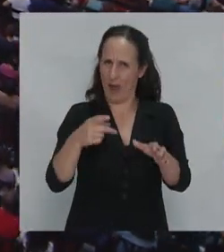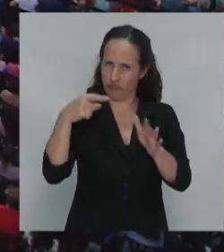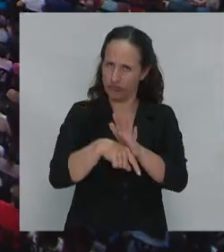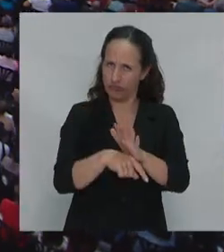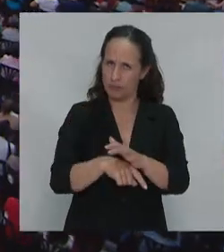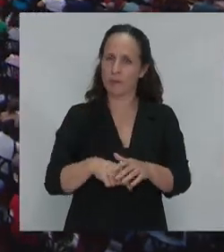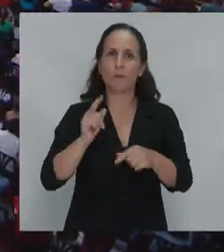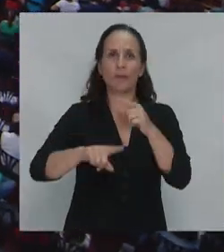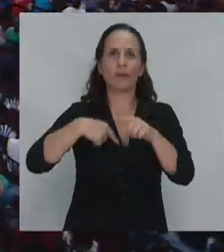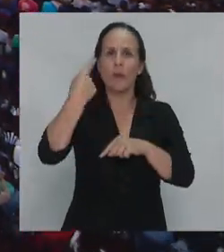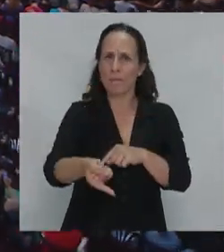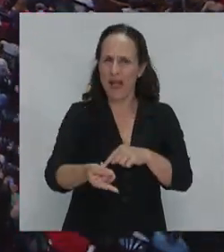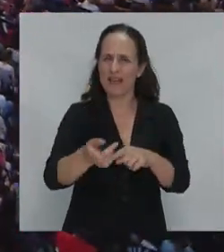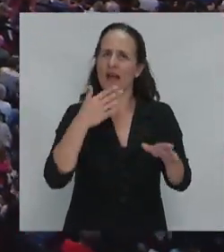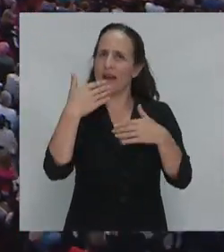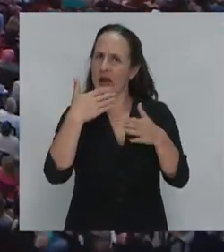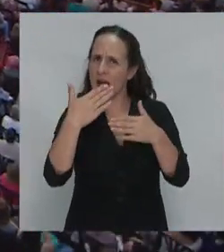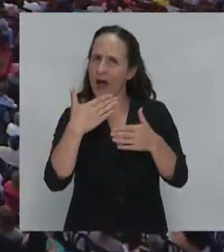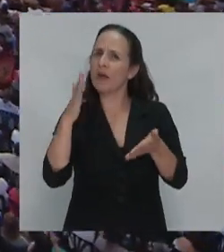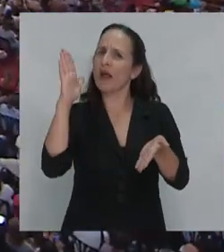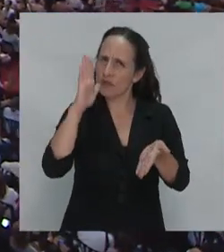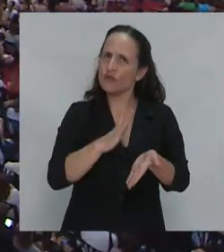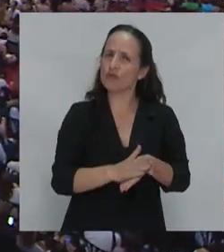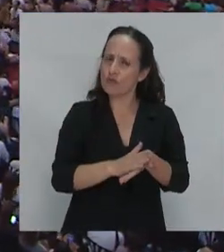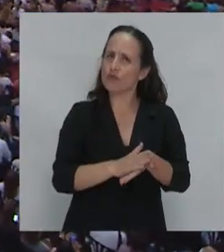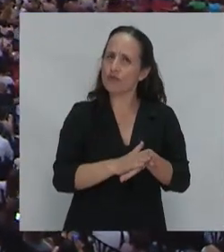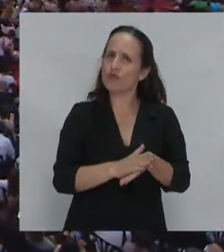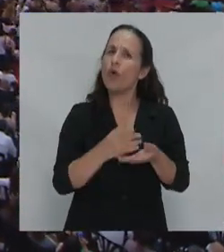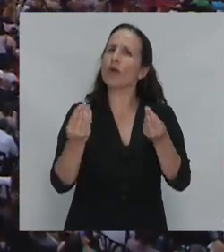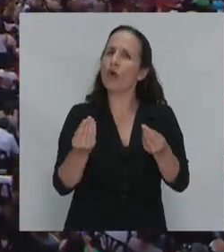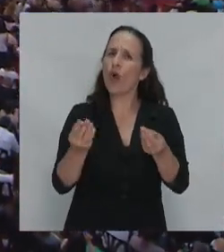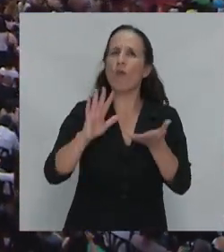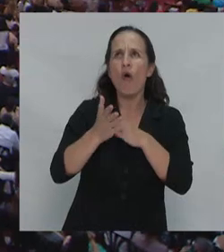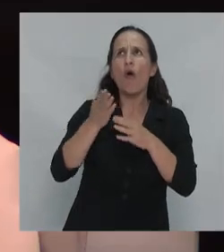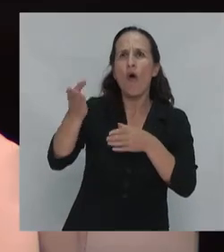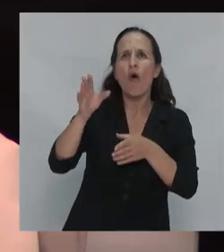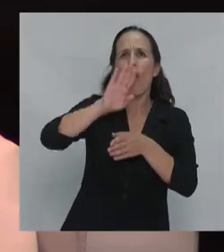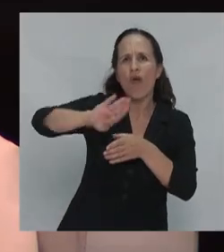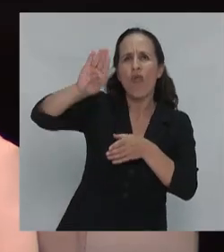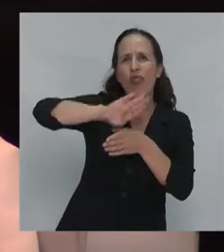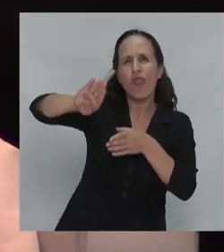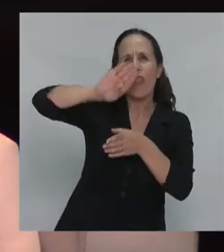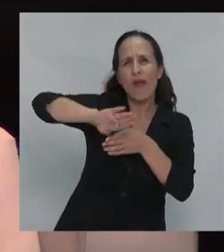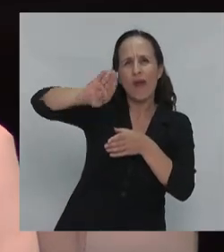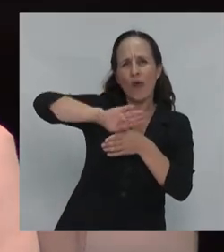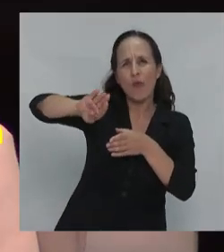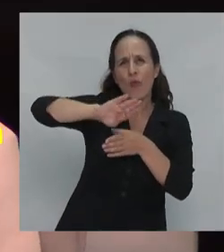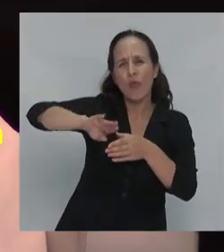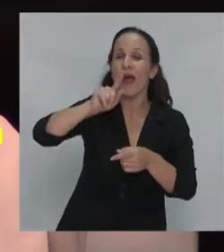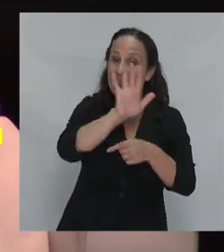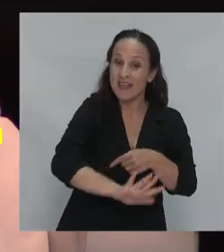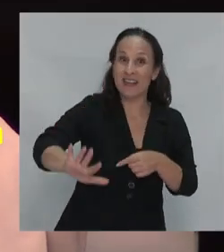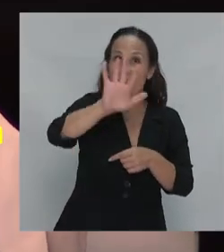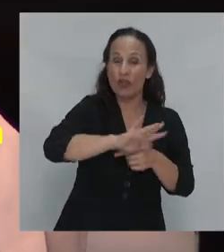capture, inequalities in this region. The solution is people power. I could come back to